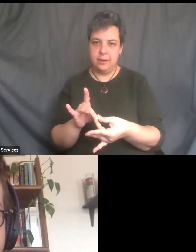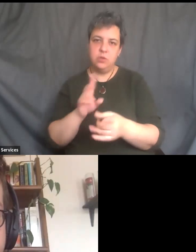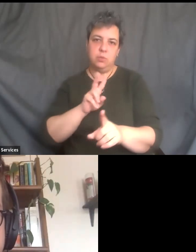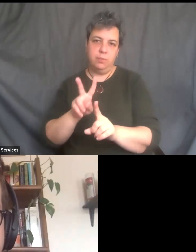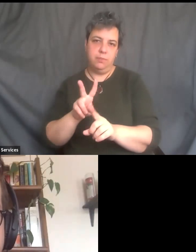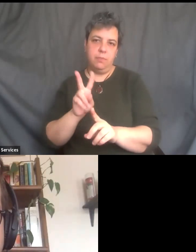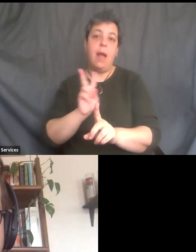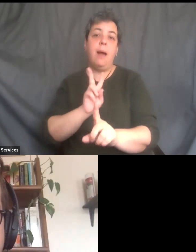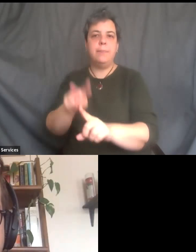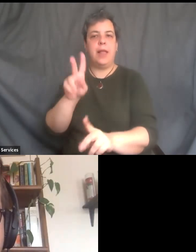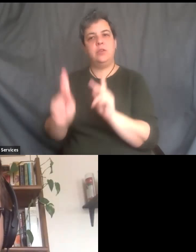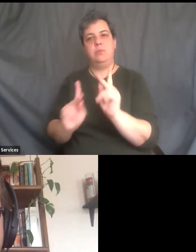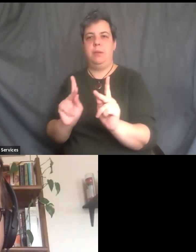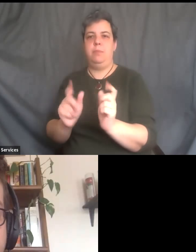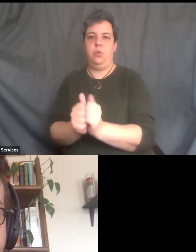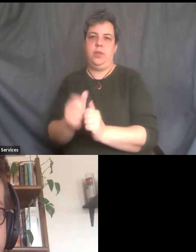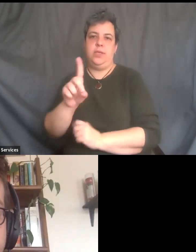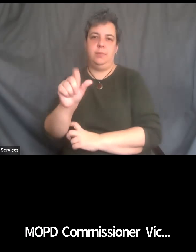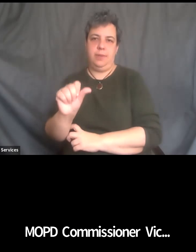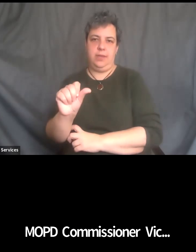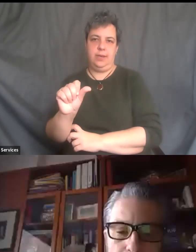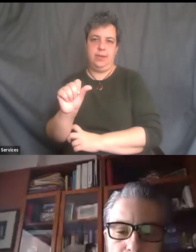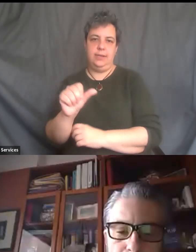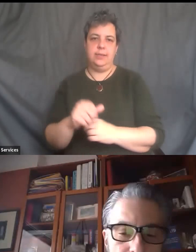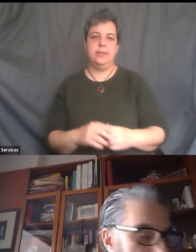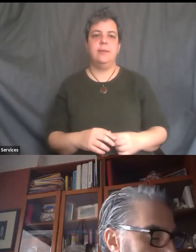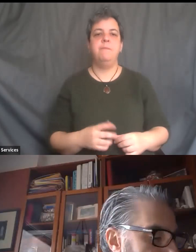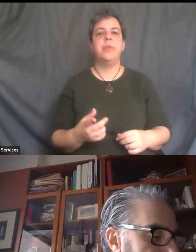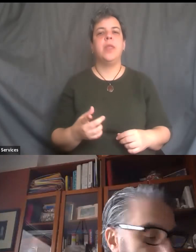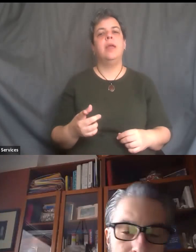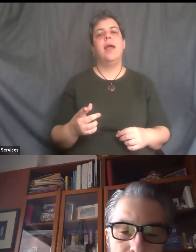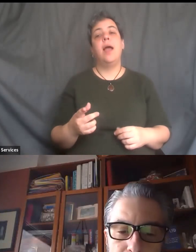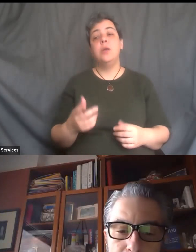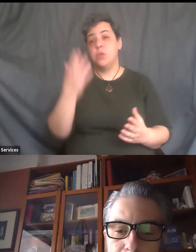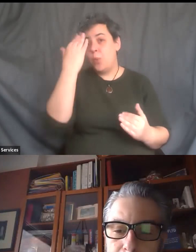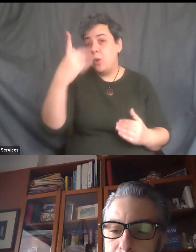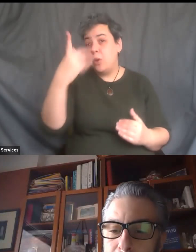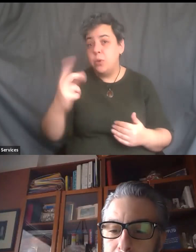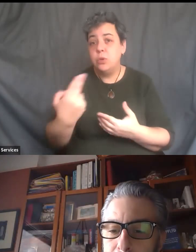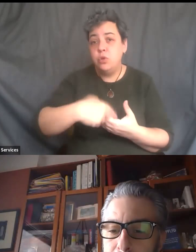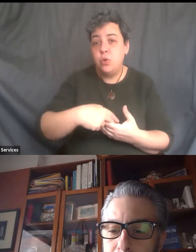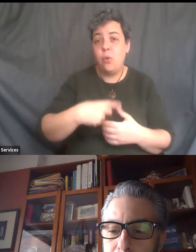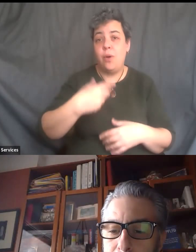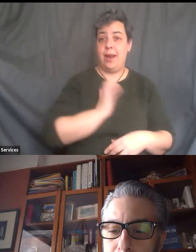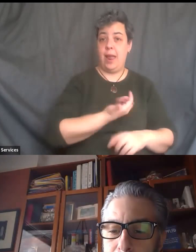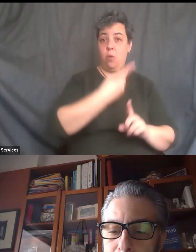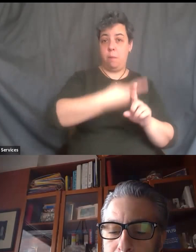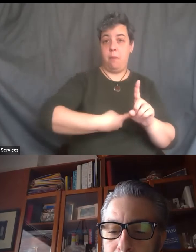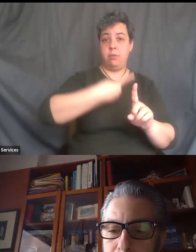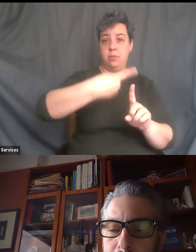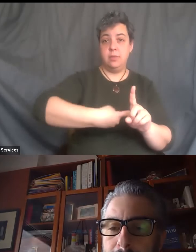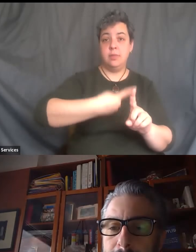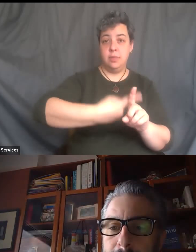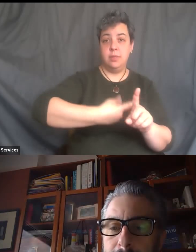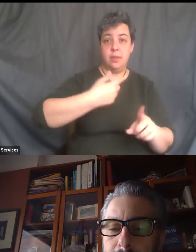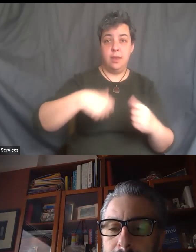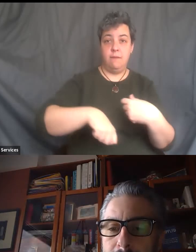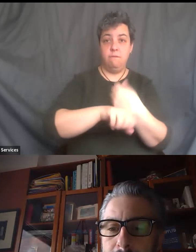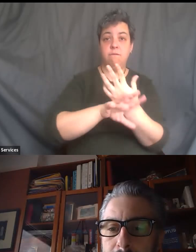join our monthly calls that we're now having as we try and navigate this together, and also help us get the word out by